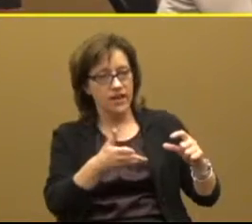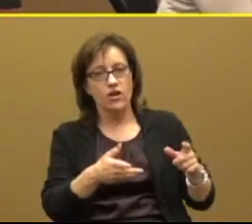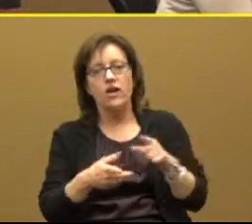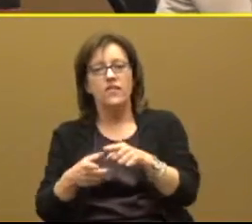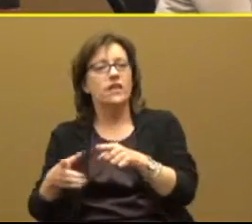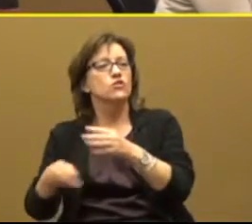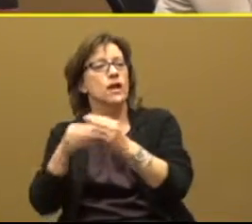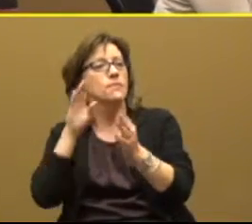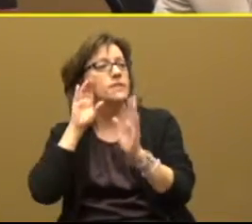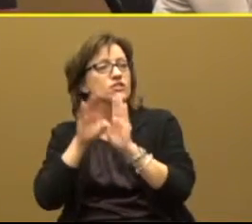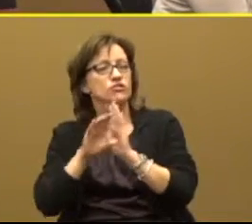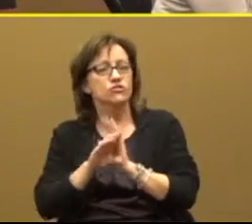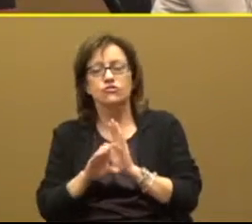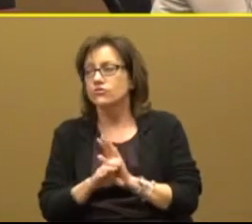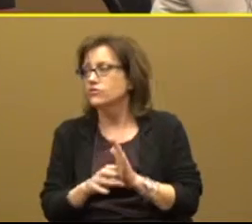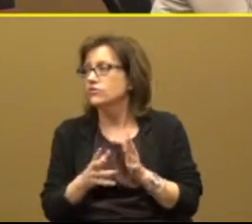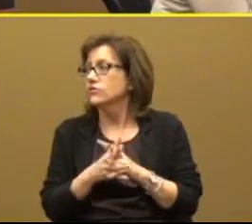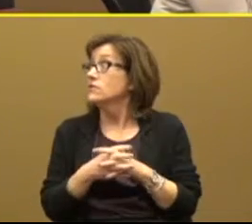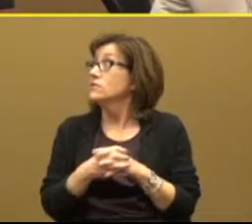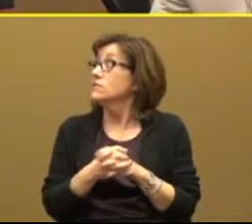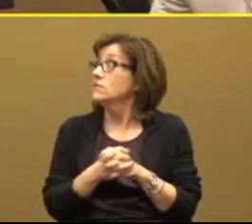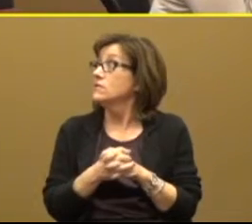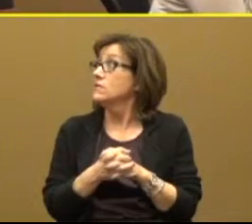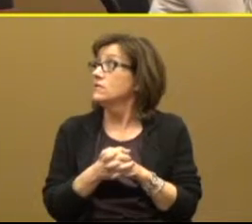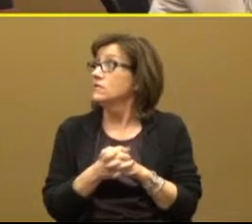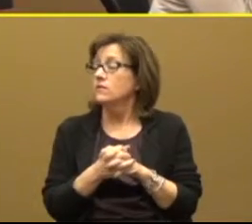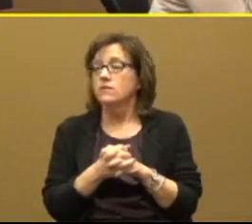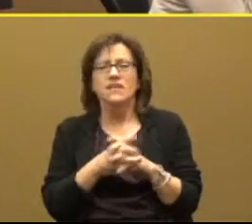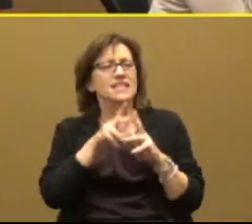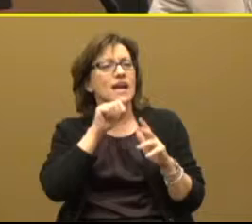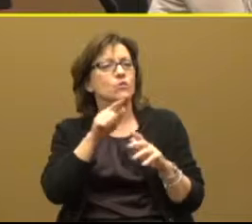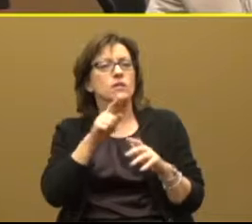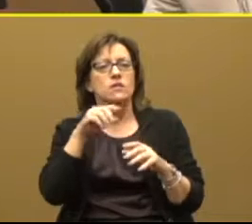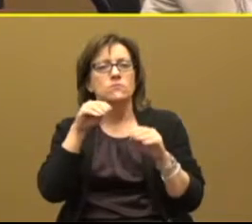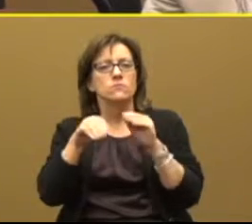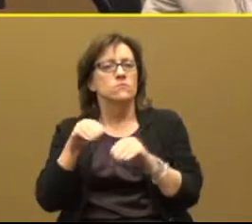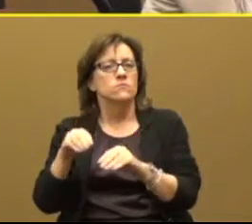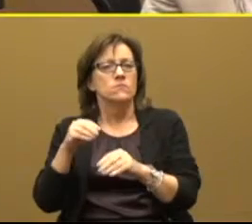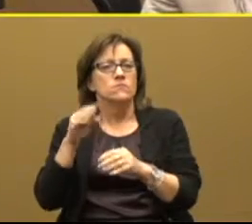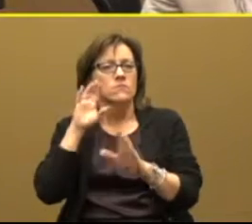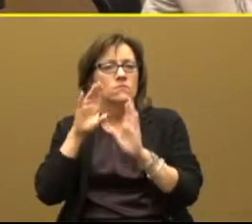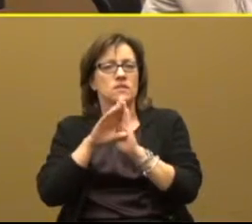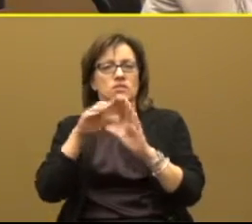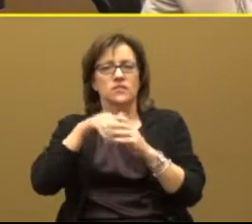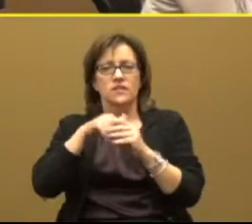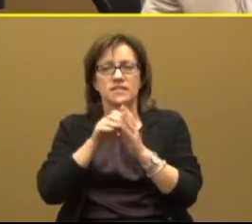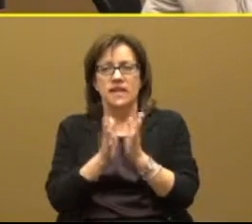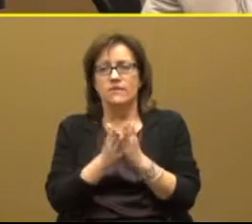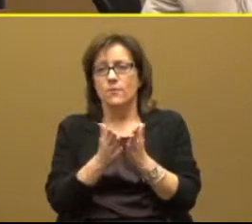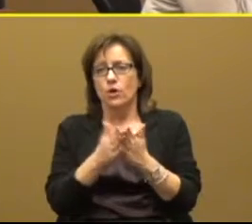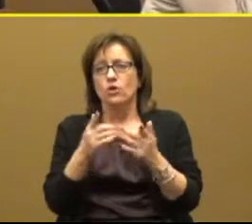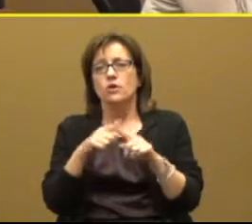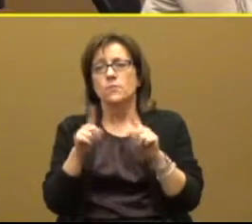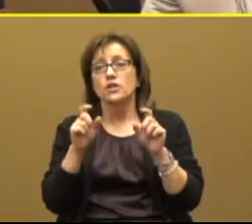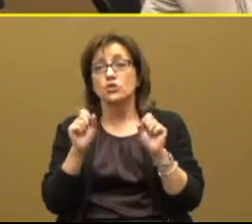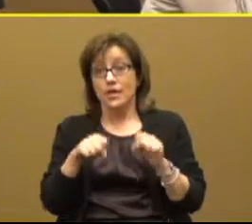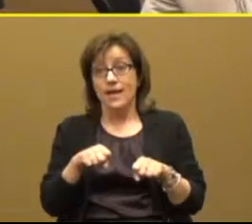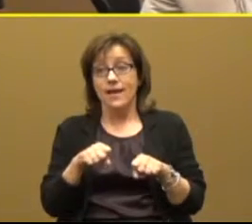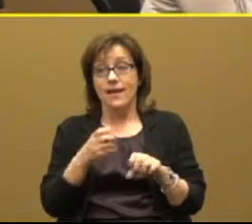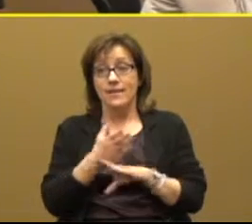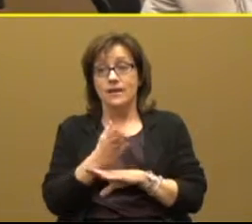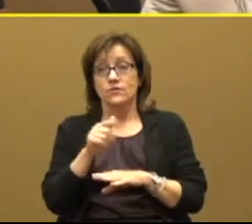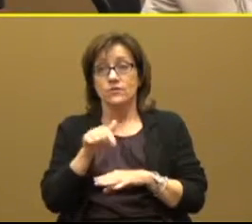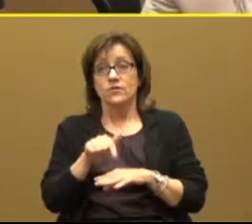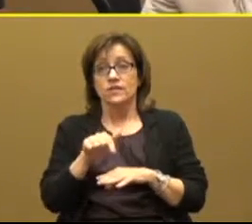of the book. You're not necessarily adding pictures to the inside of the book yet, although you can begin, after this phase of